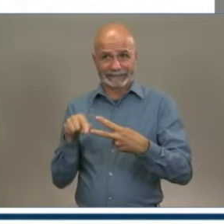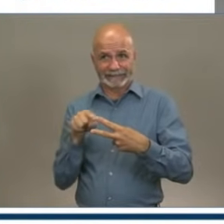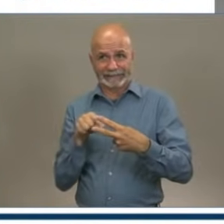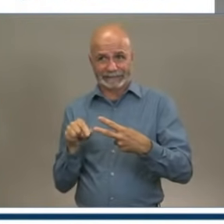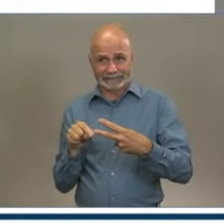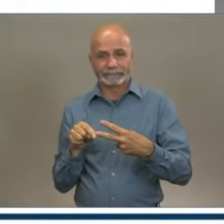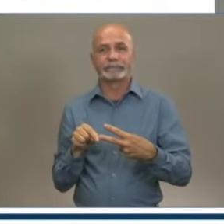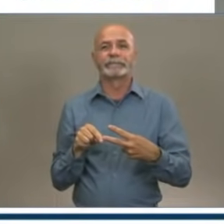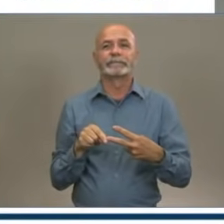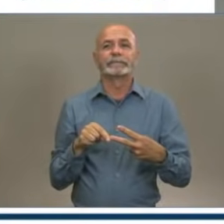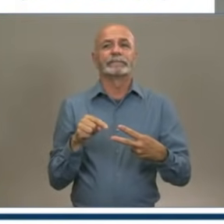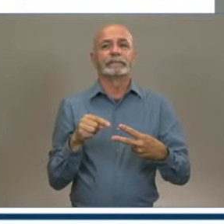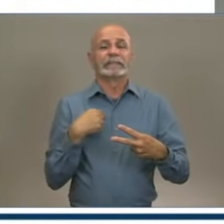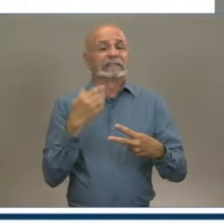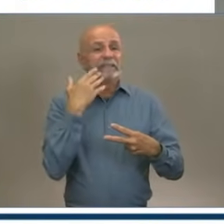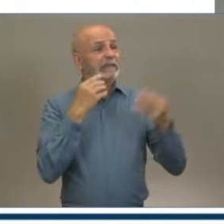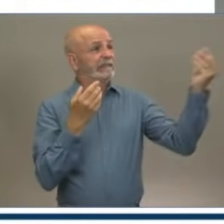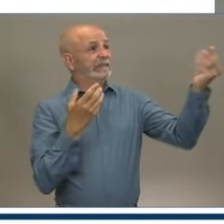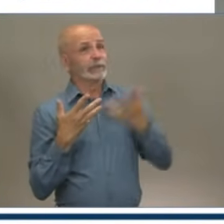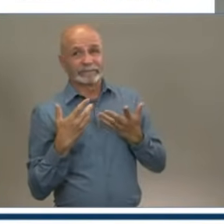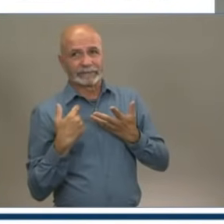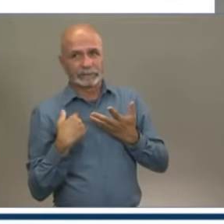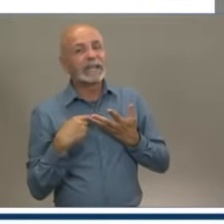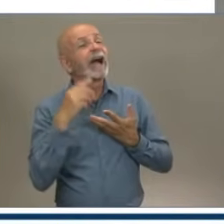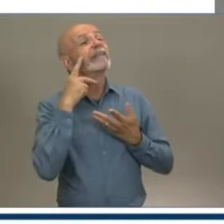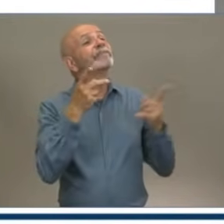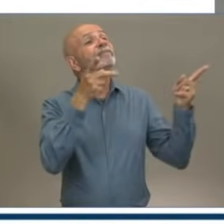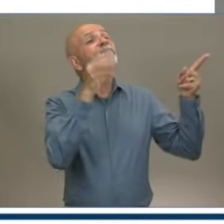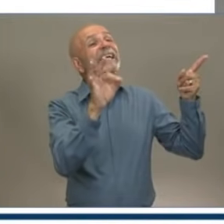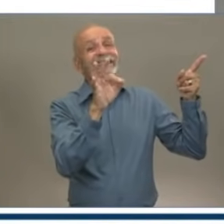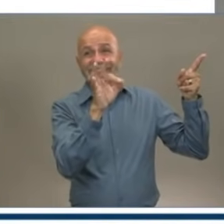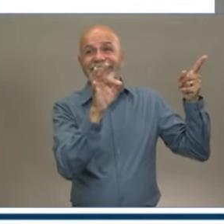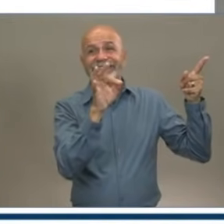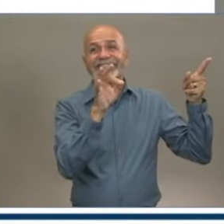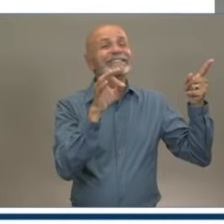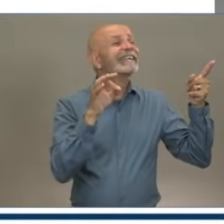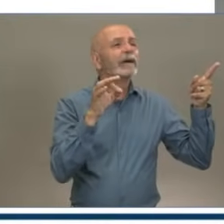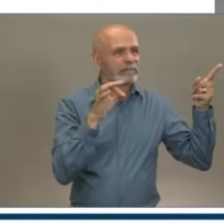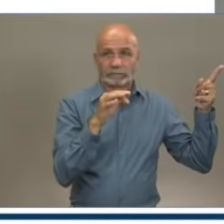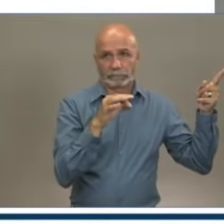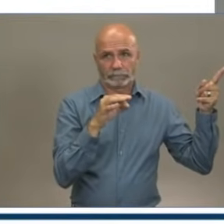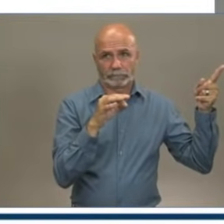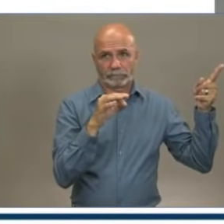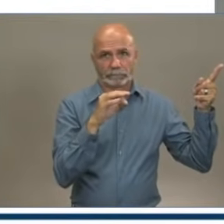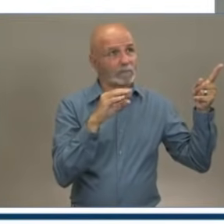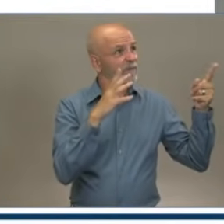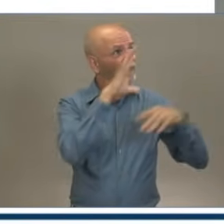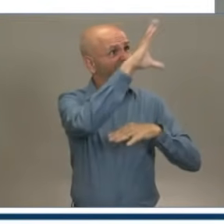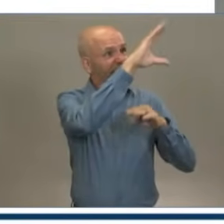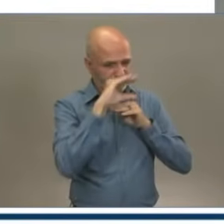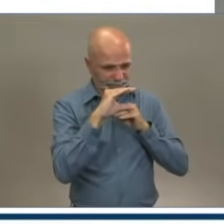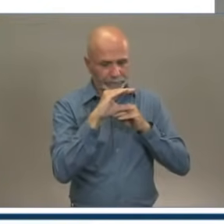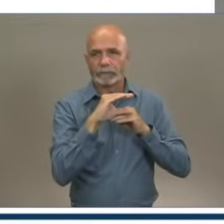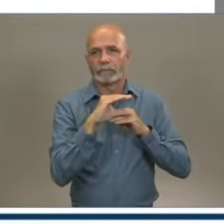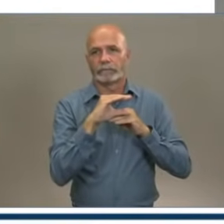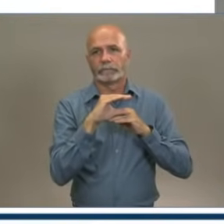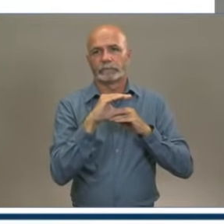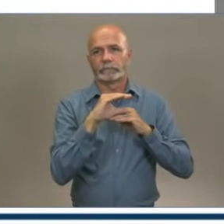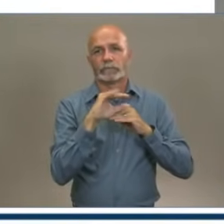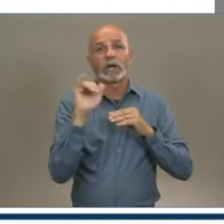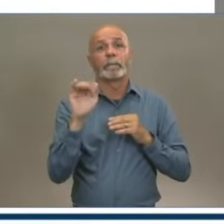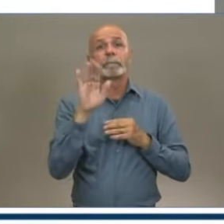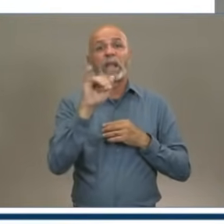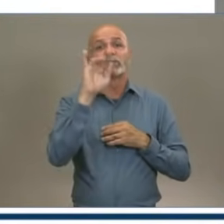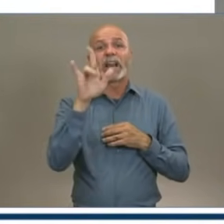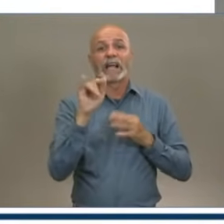short-term notice that we're getting less Pfizer than we were expected. We are going to get much more Pfizer, and by the last week of July we'll have a